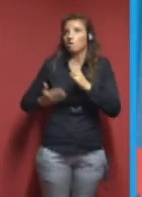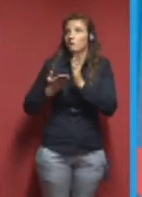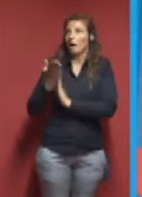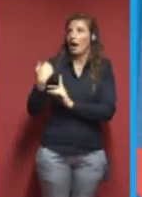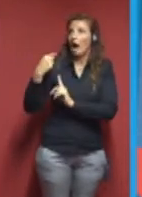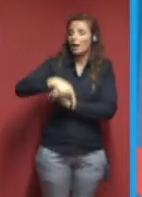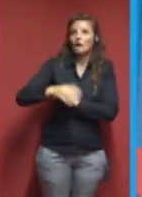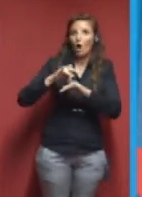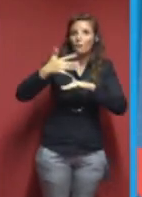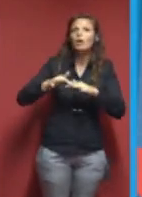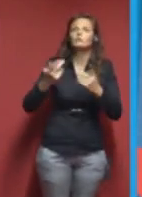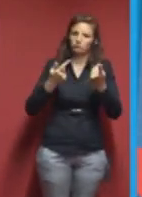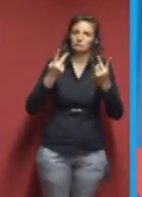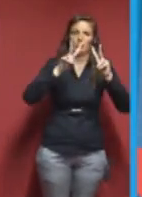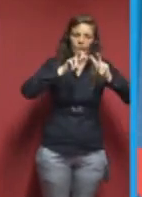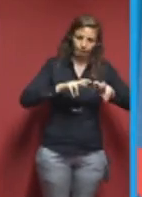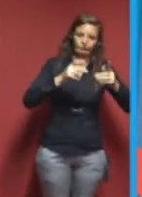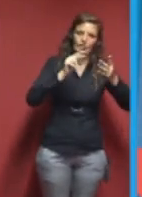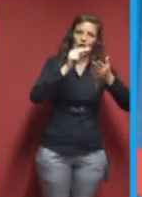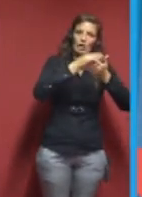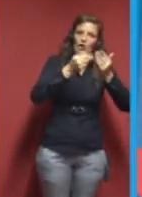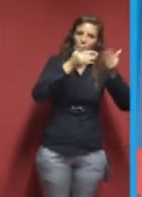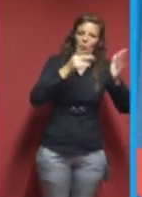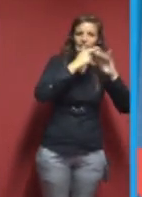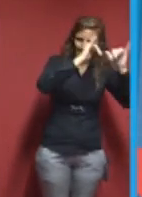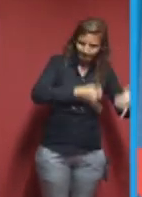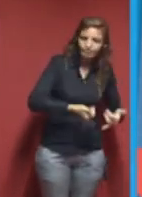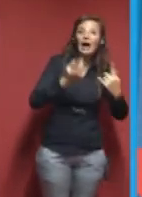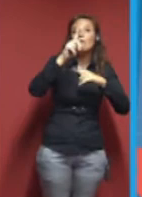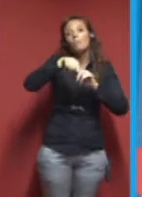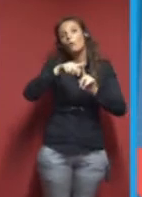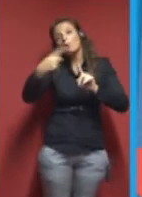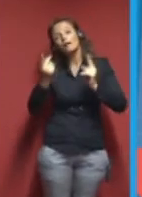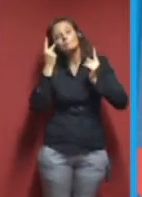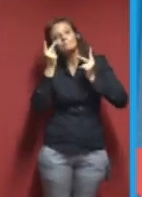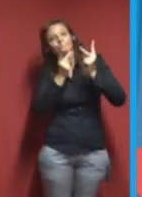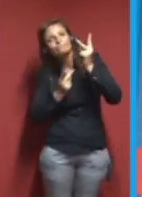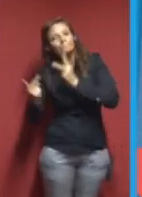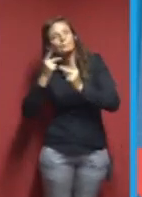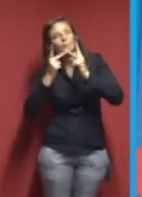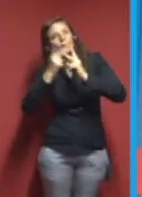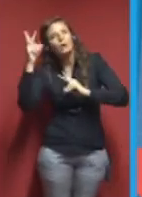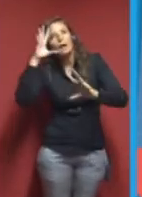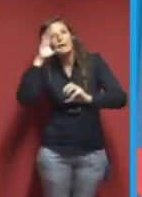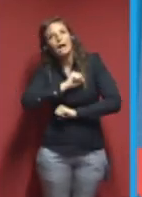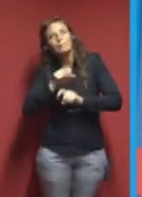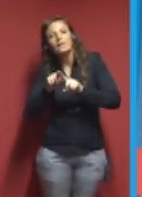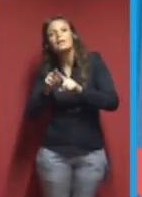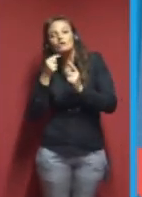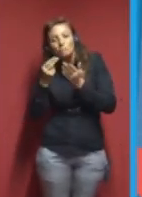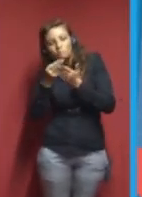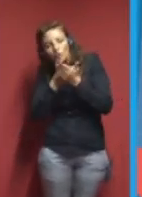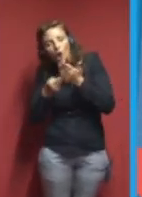develop tools and the processes for doing two specific things. The design of the process of inside an open design project, and